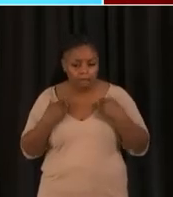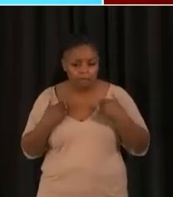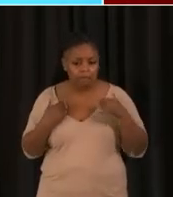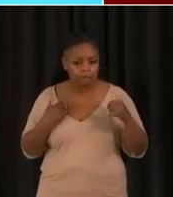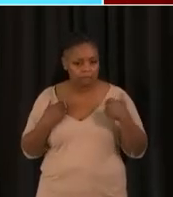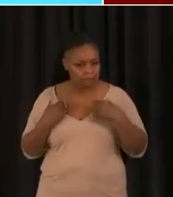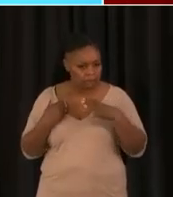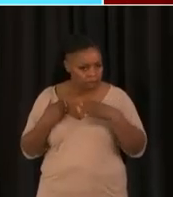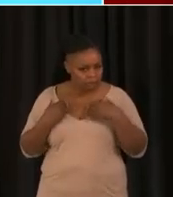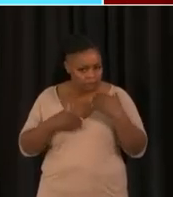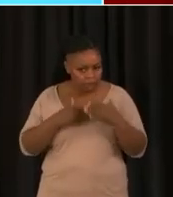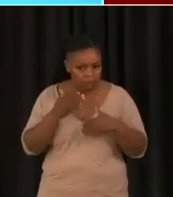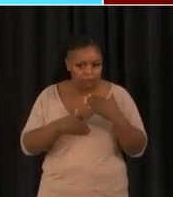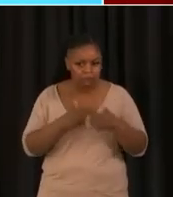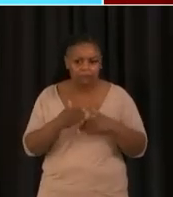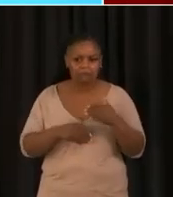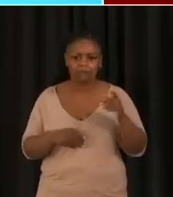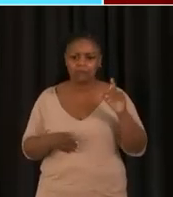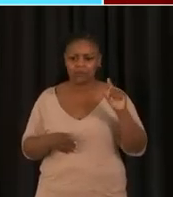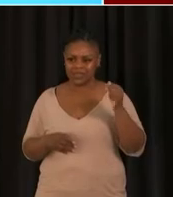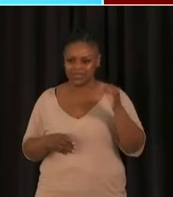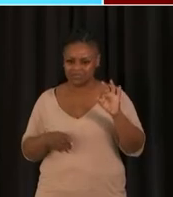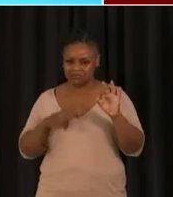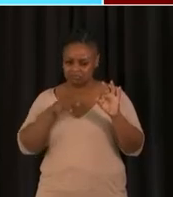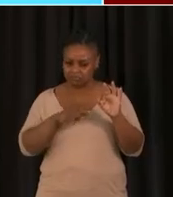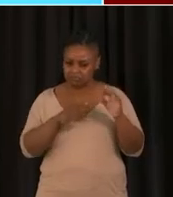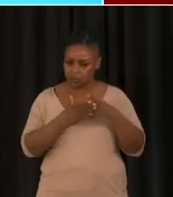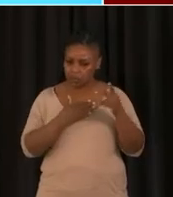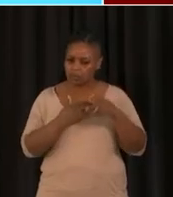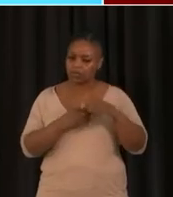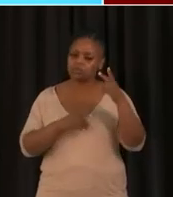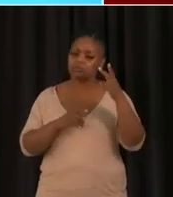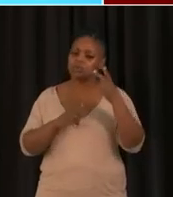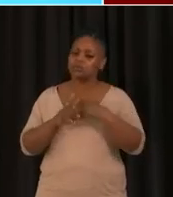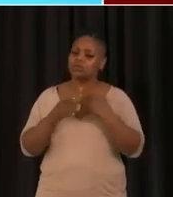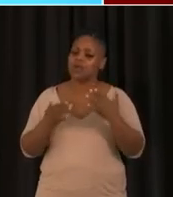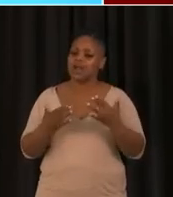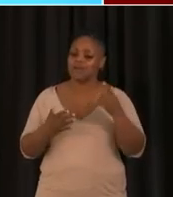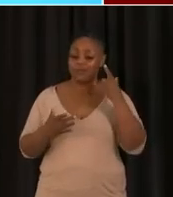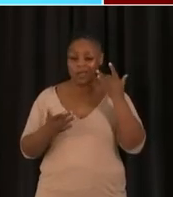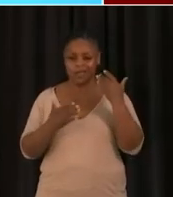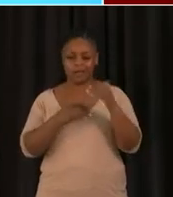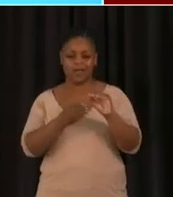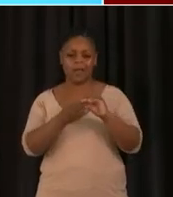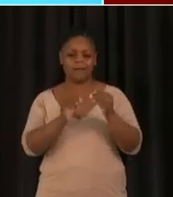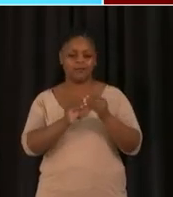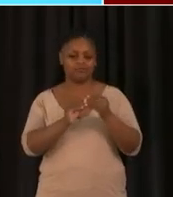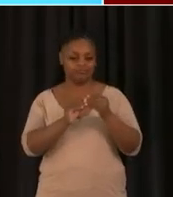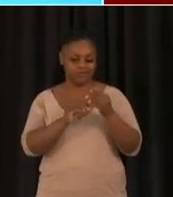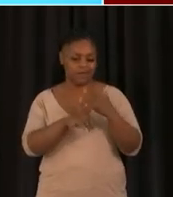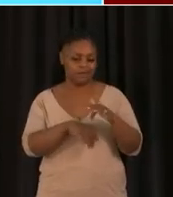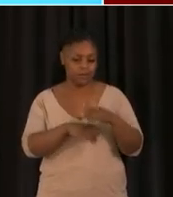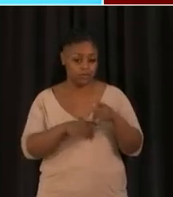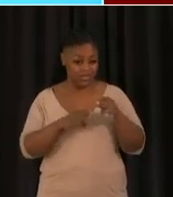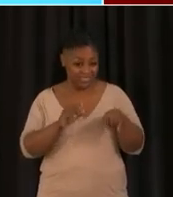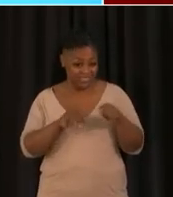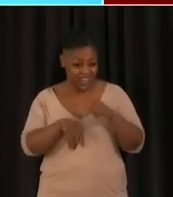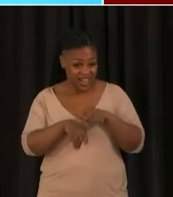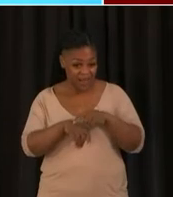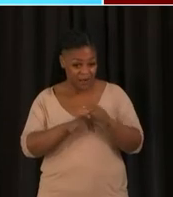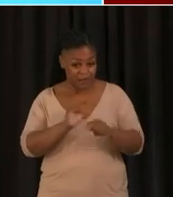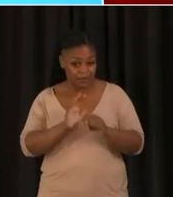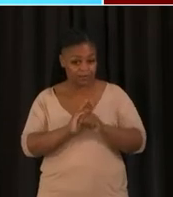grandmother for about 4 years at our family home in Mount Pleasant. Living with family was amazing and helped me save money, but obtaining wealth